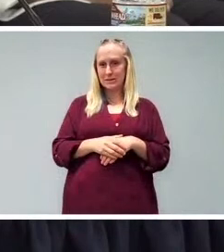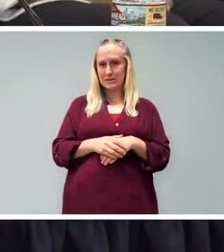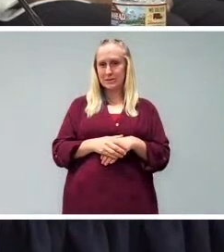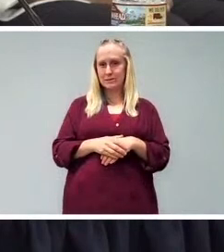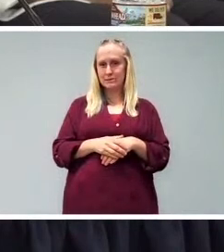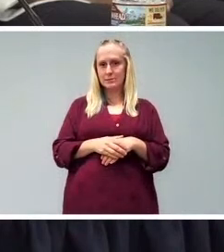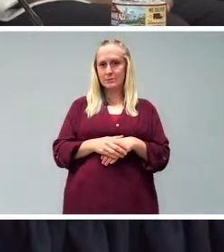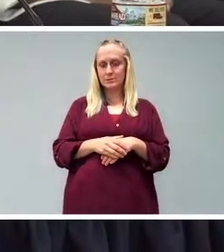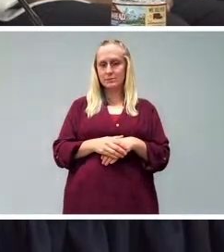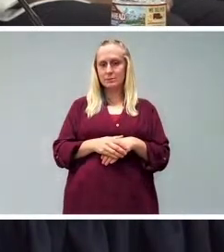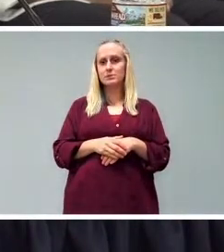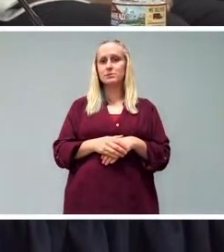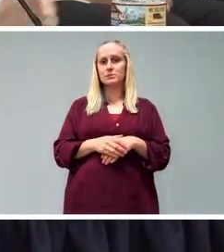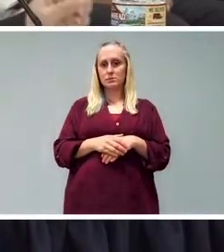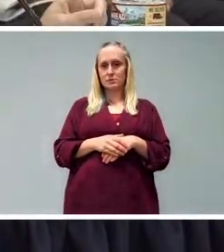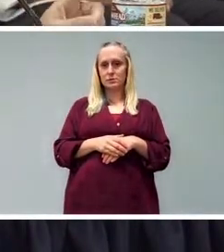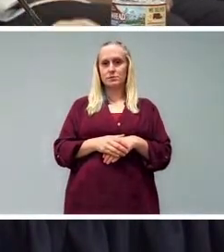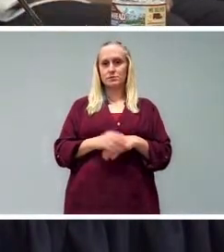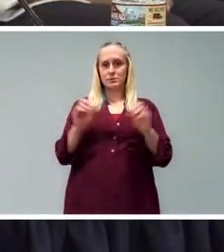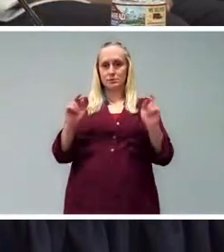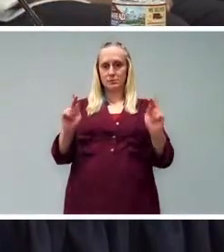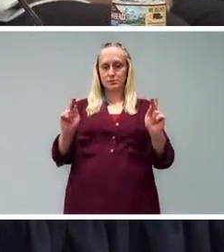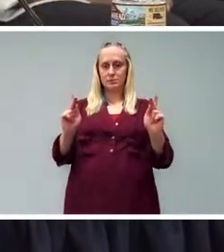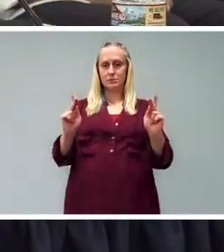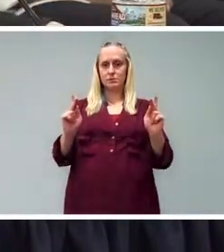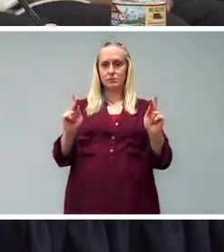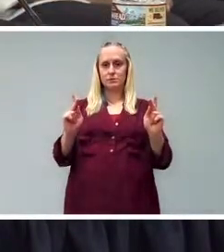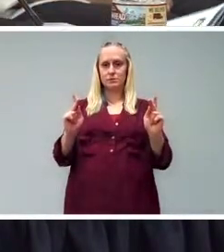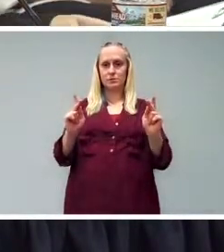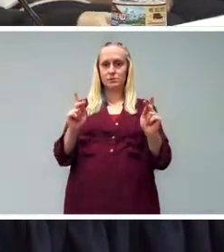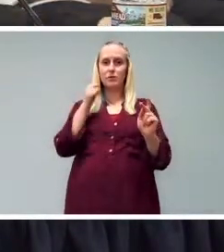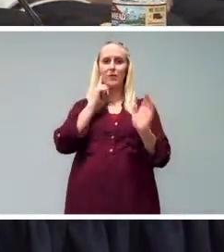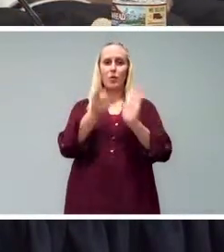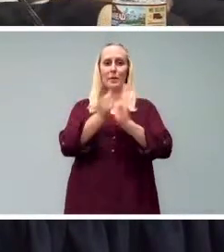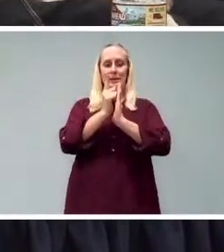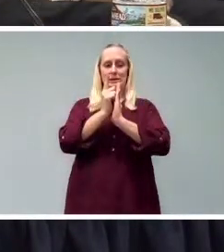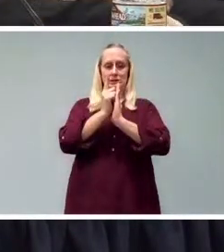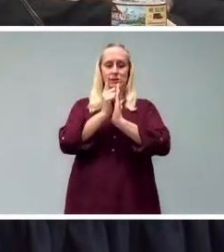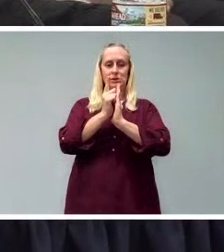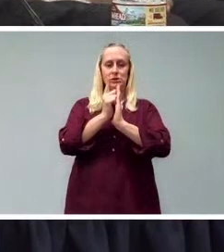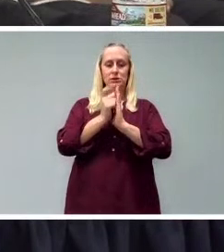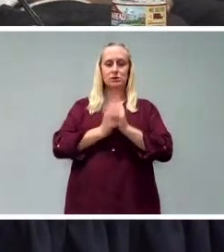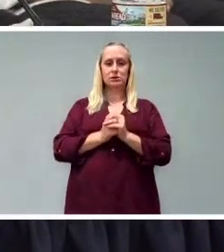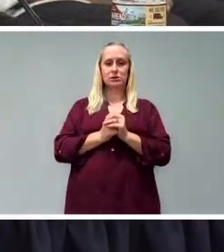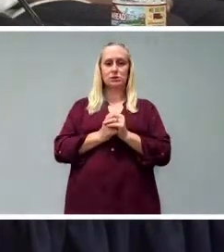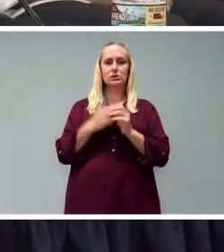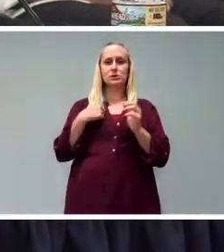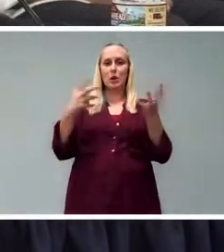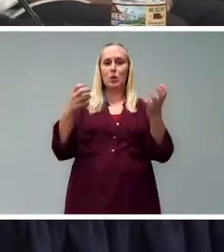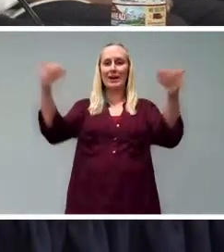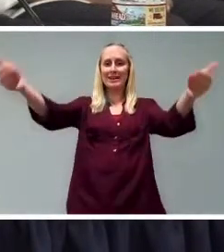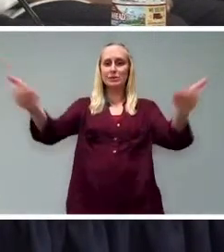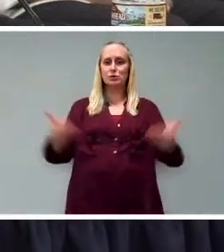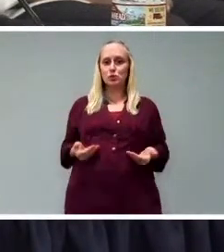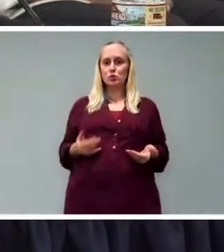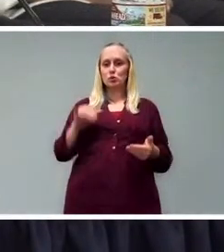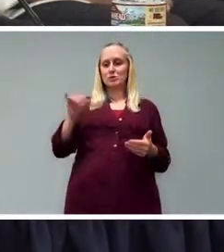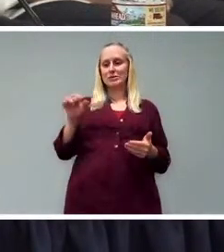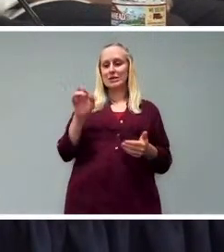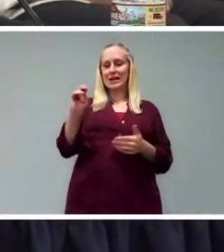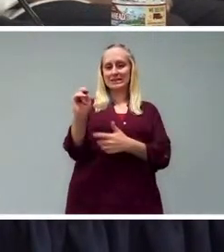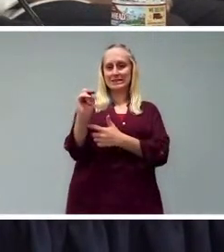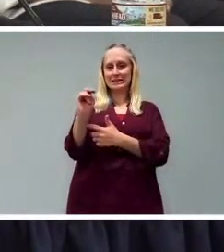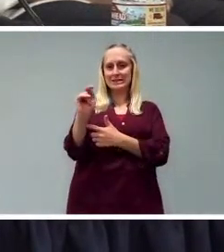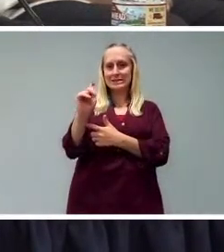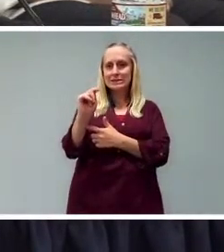So, okay, Ethan, could you just take that? Yeah, just for a minute. So I want to introduce you to Jason Tokarski, who is